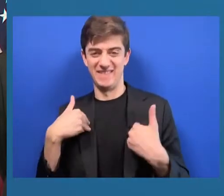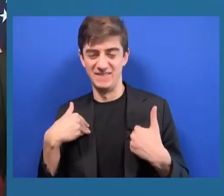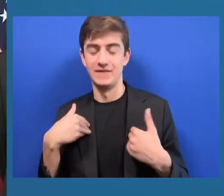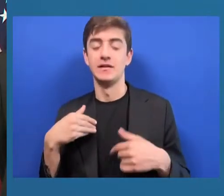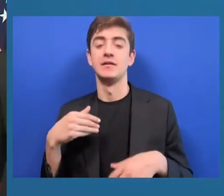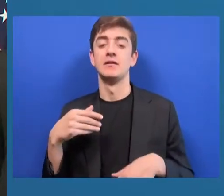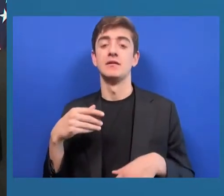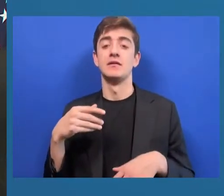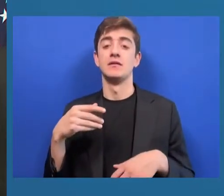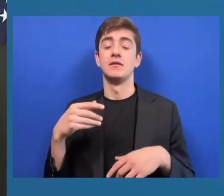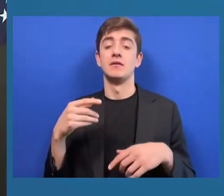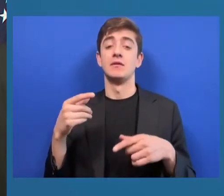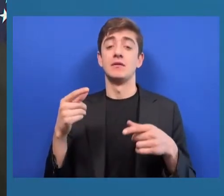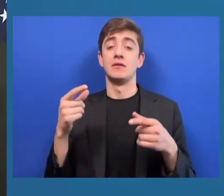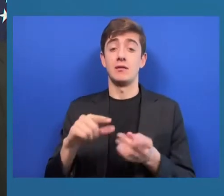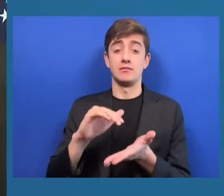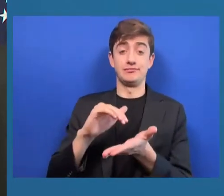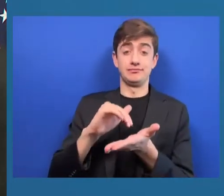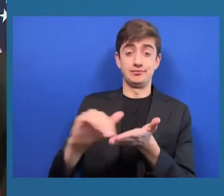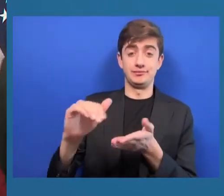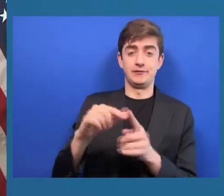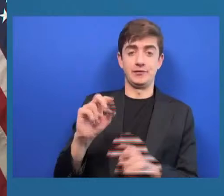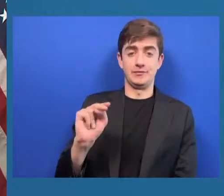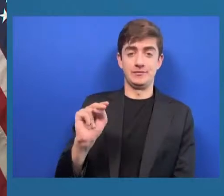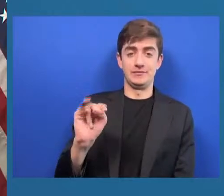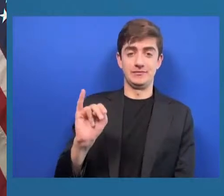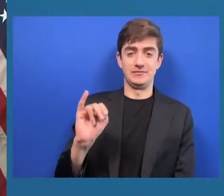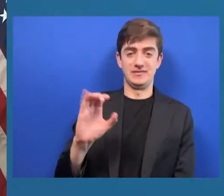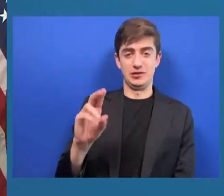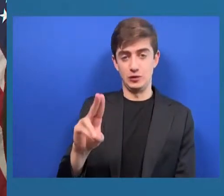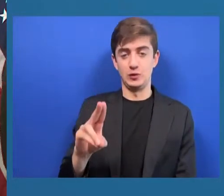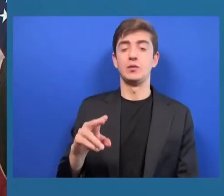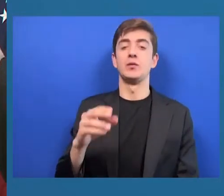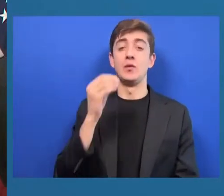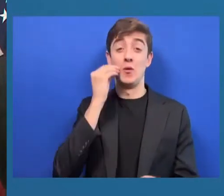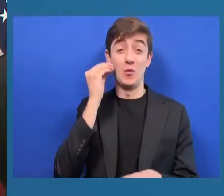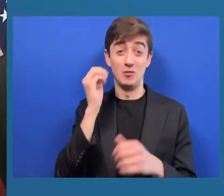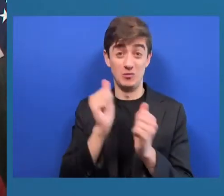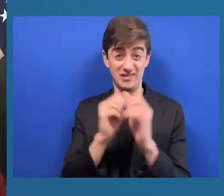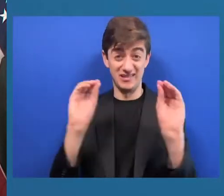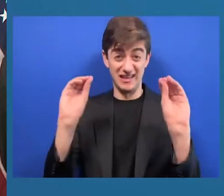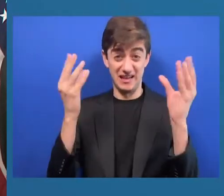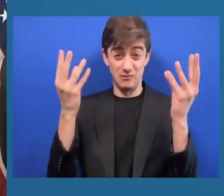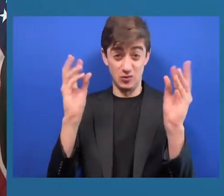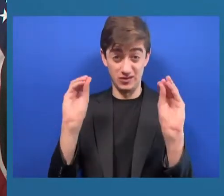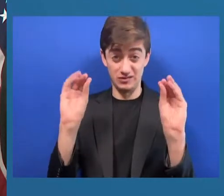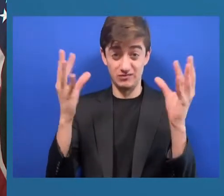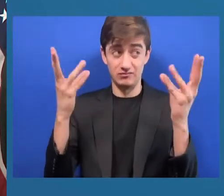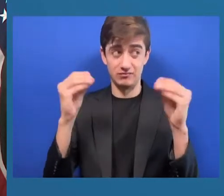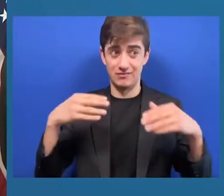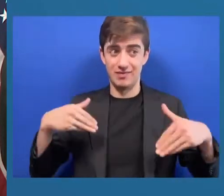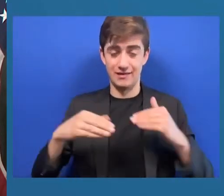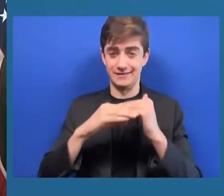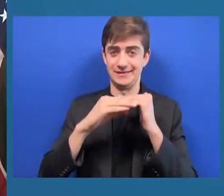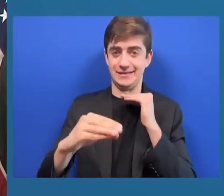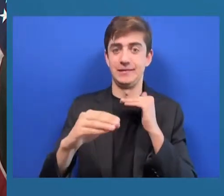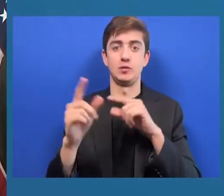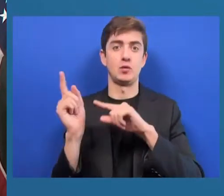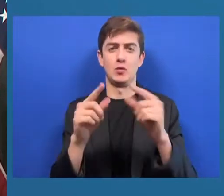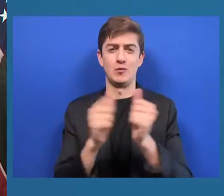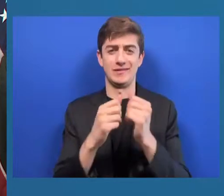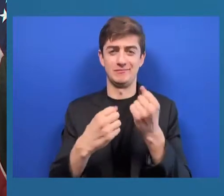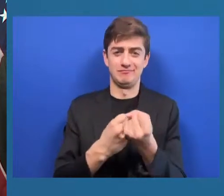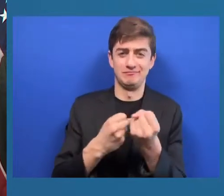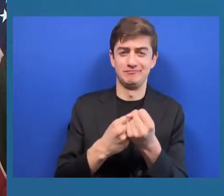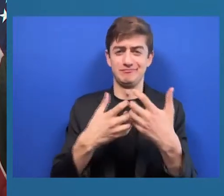discharged from the NICU home, she left in an ambulance because she was not stable enough to go home. She left